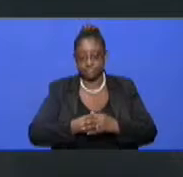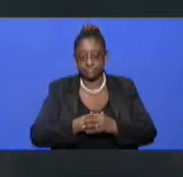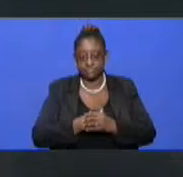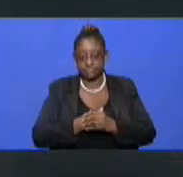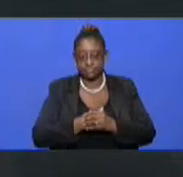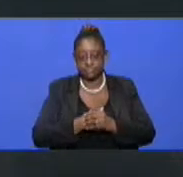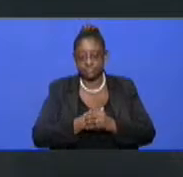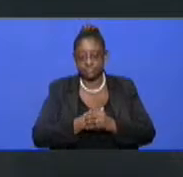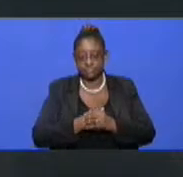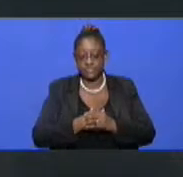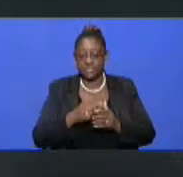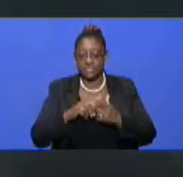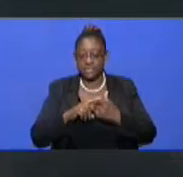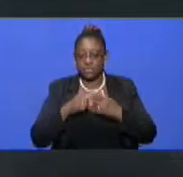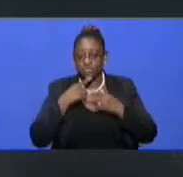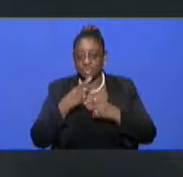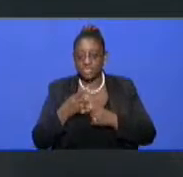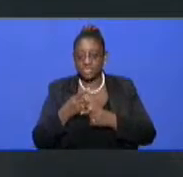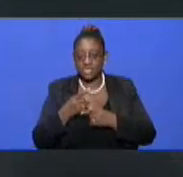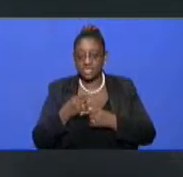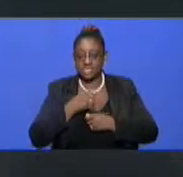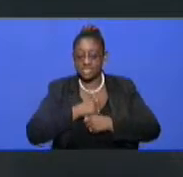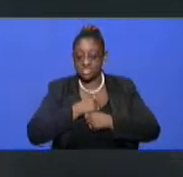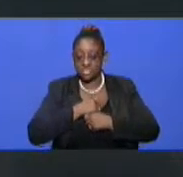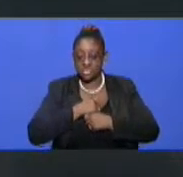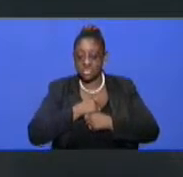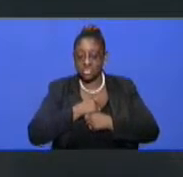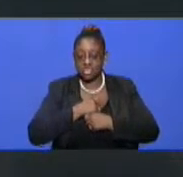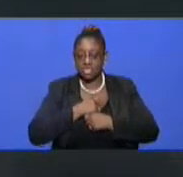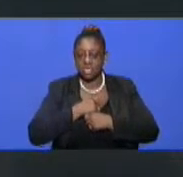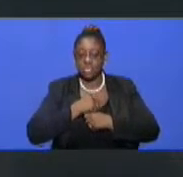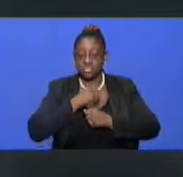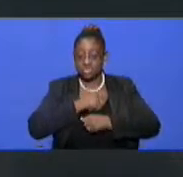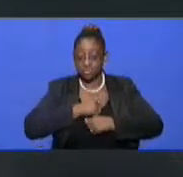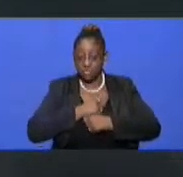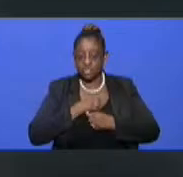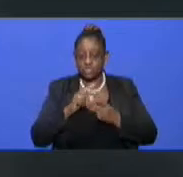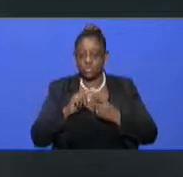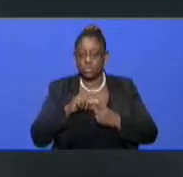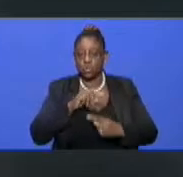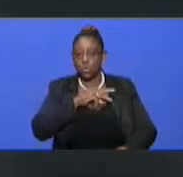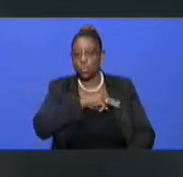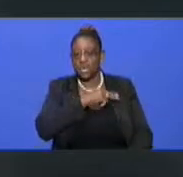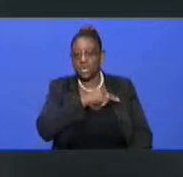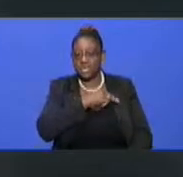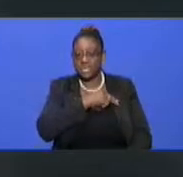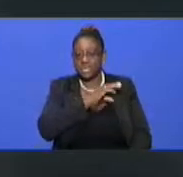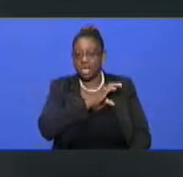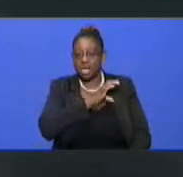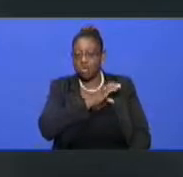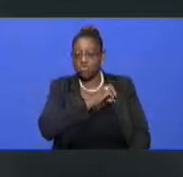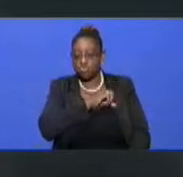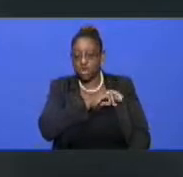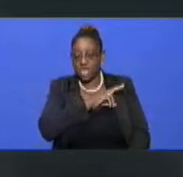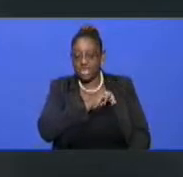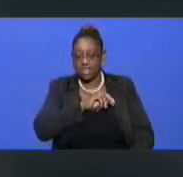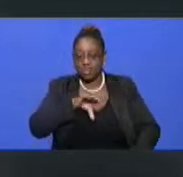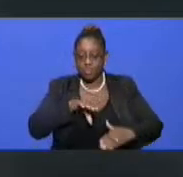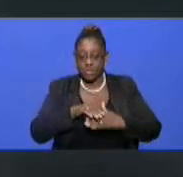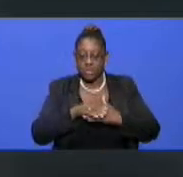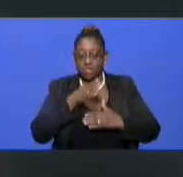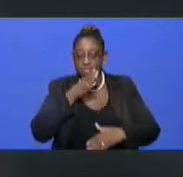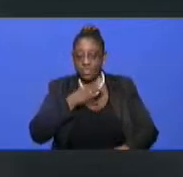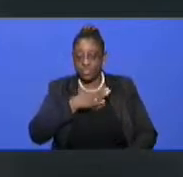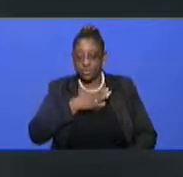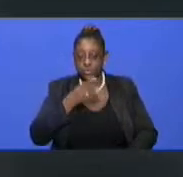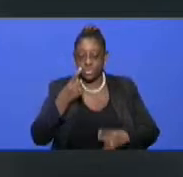Corporation of the Bahamas wishes to convey its sincere condolences to the family of the late Wendy Raming Cartwright. The married mother, who hailed